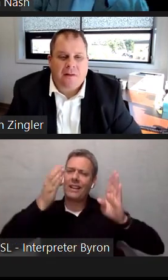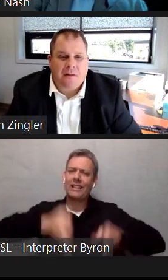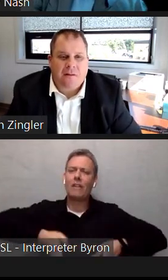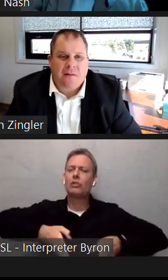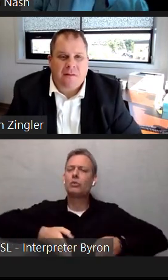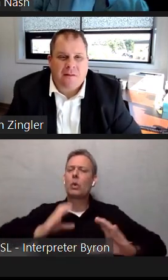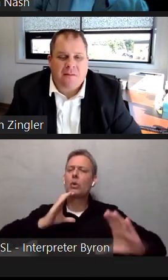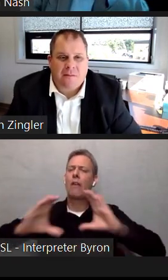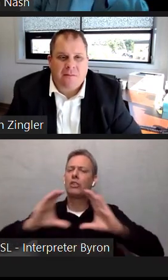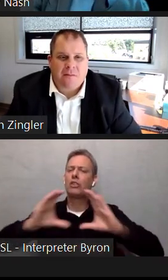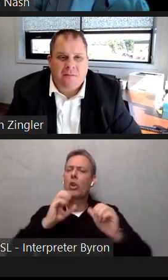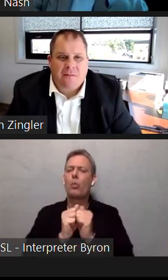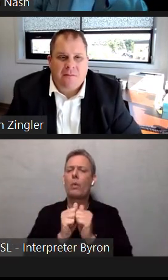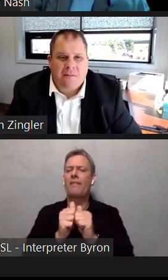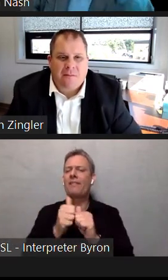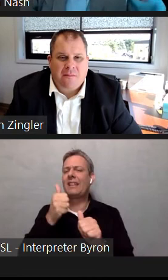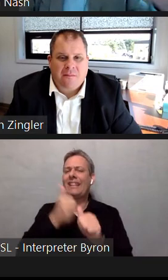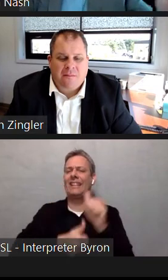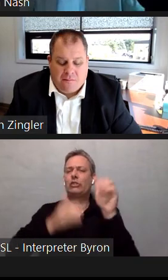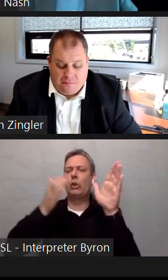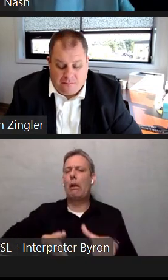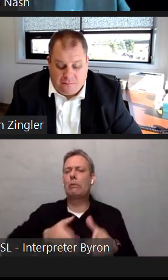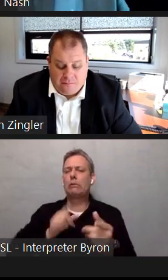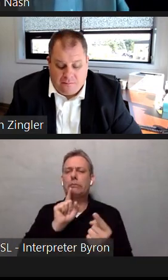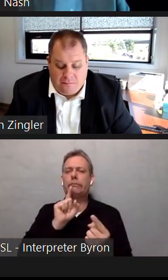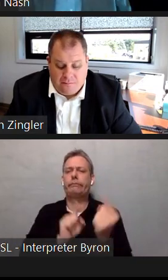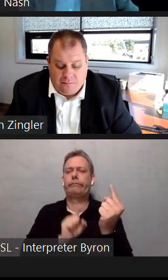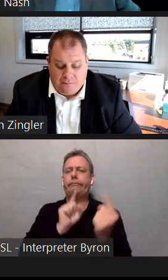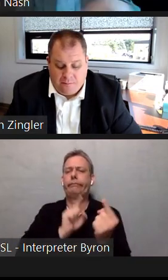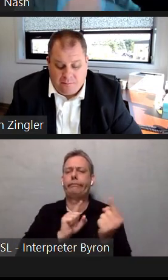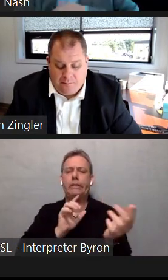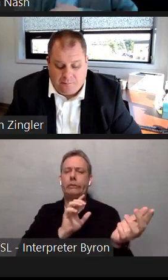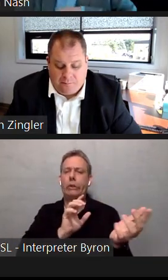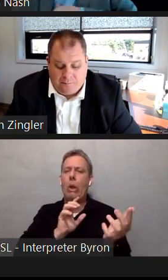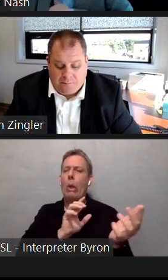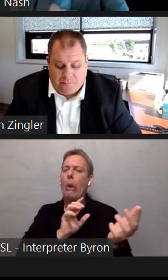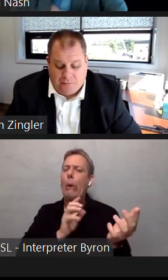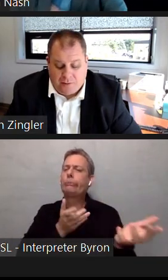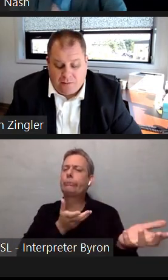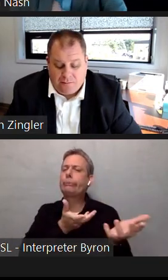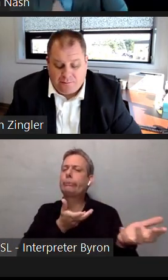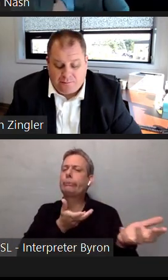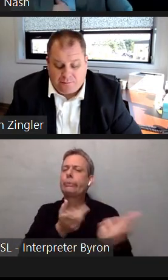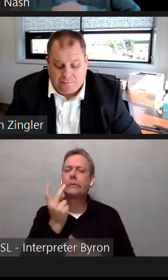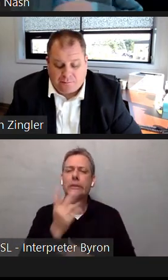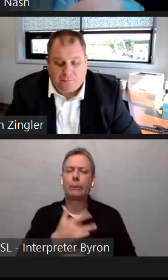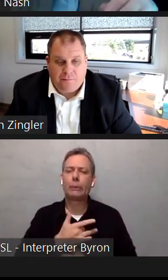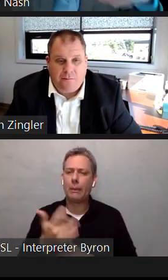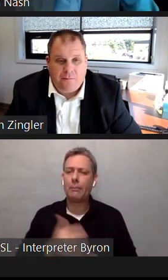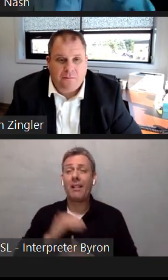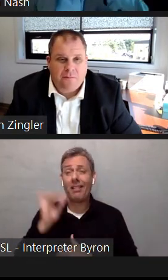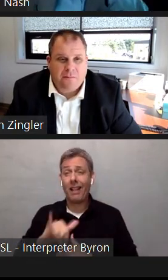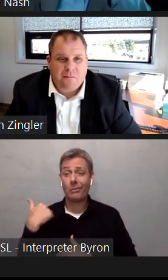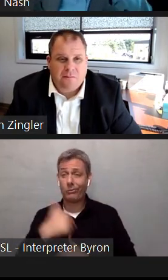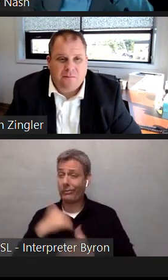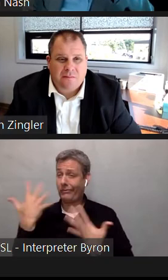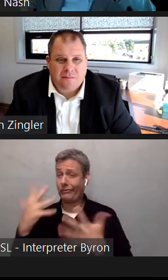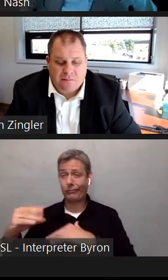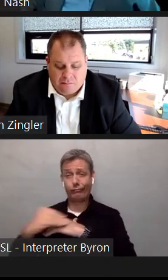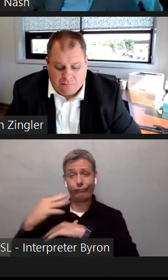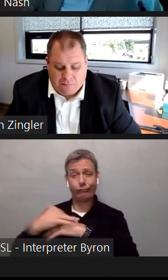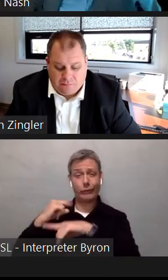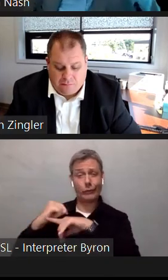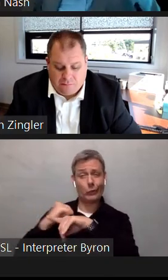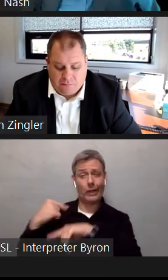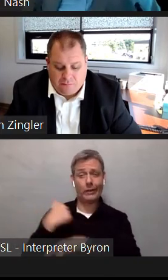person. And that's kind of what we've all been trained to do and our ethos in the first place.